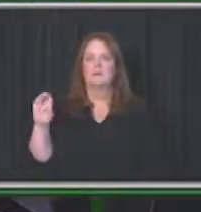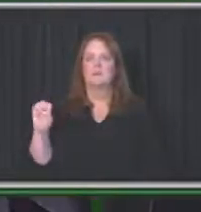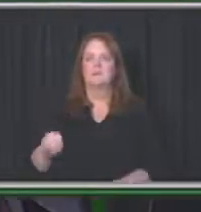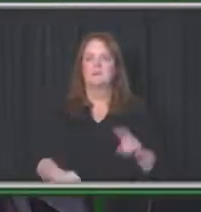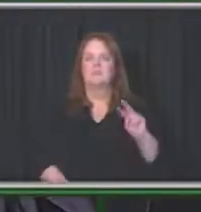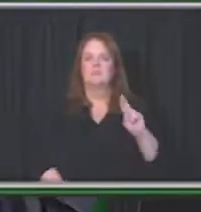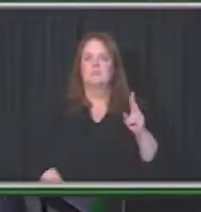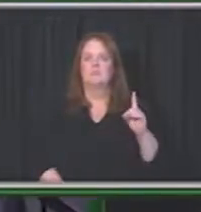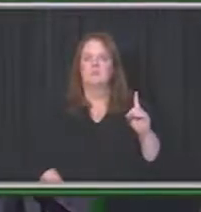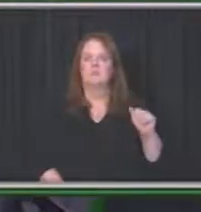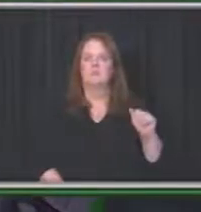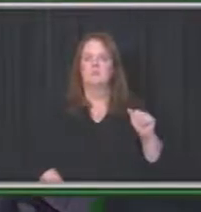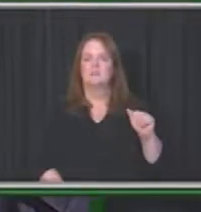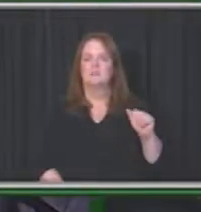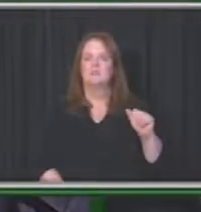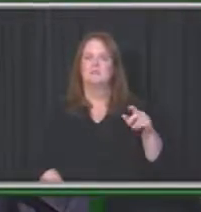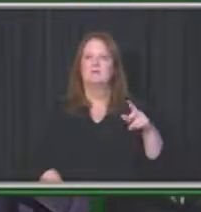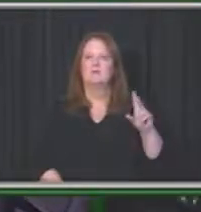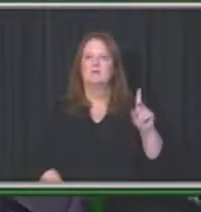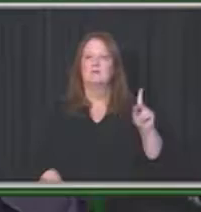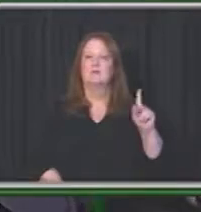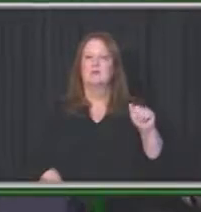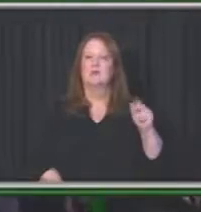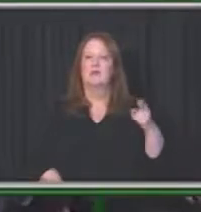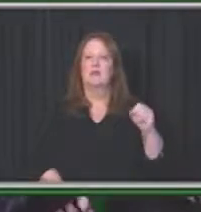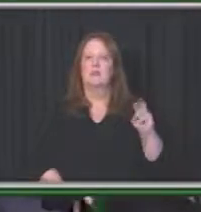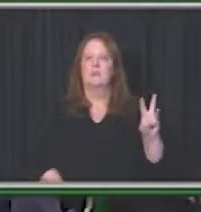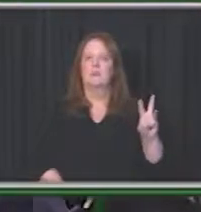Rhonda Manapule Cayao.